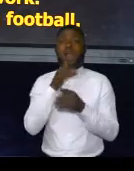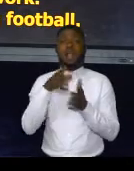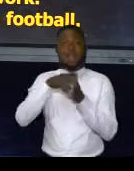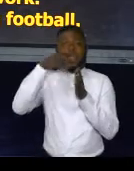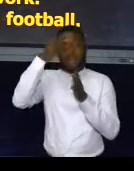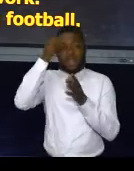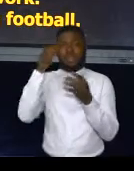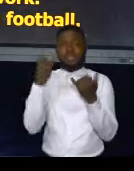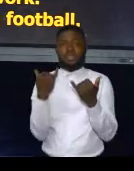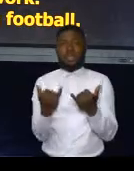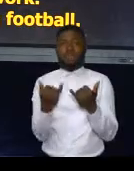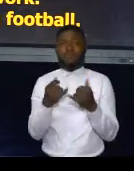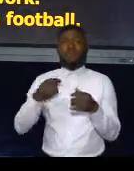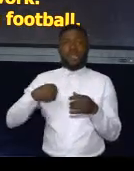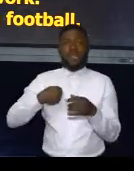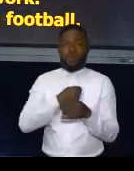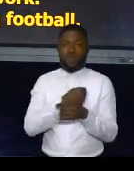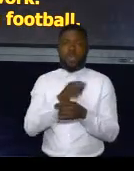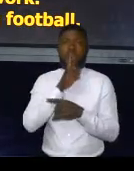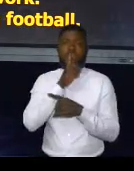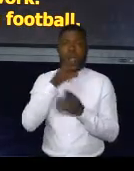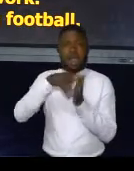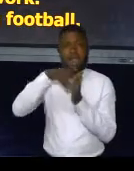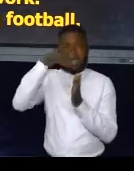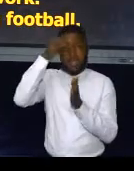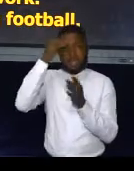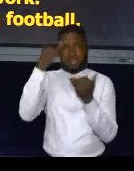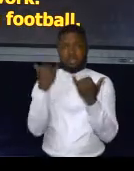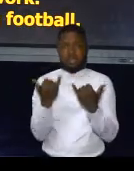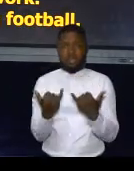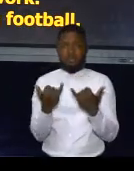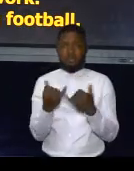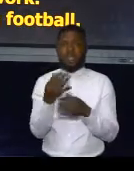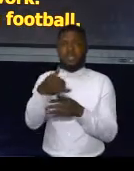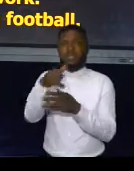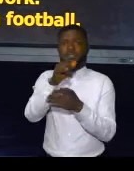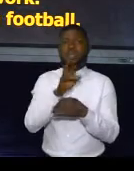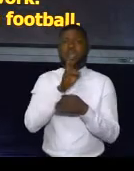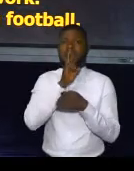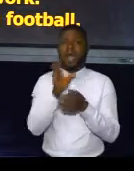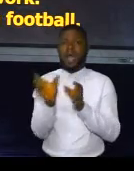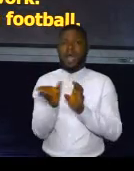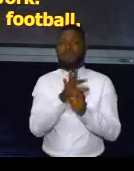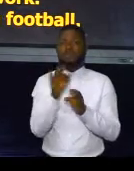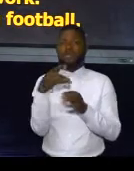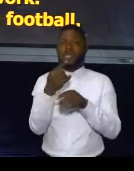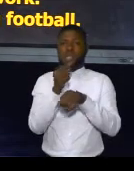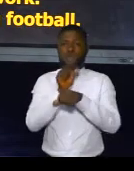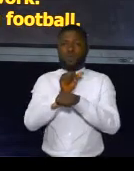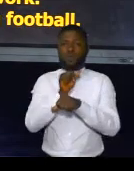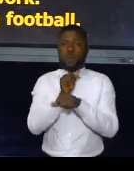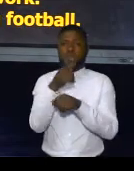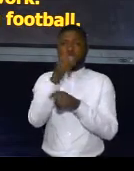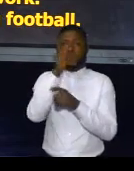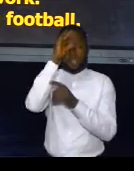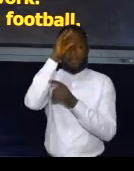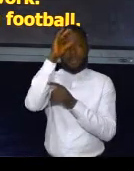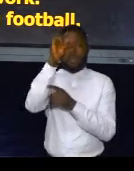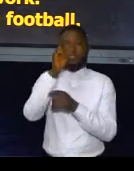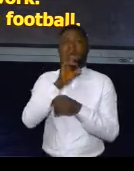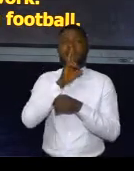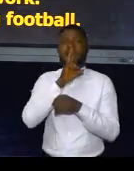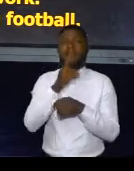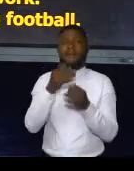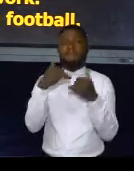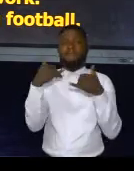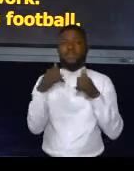are learning now. We are learning now. They are doing the work. The